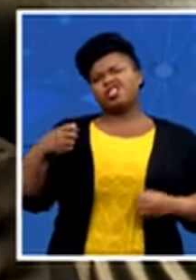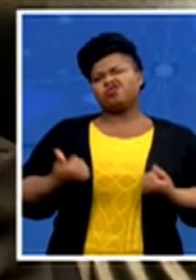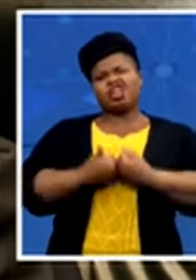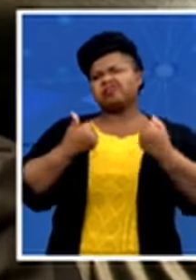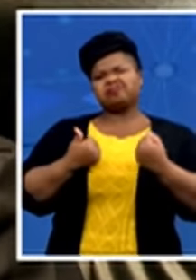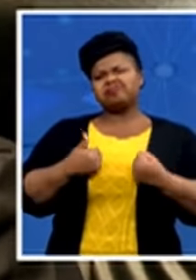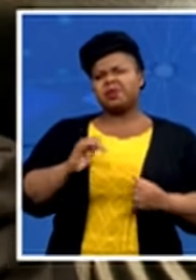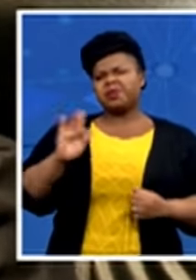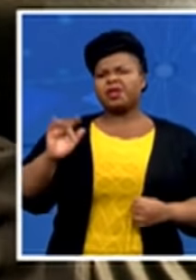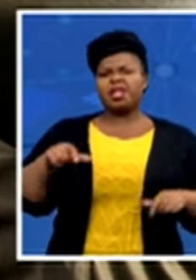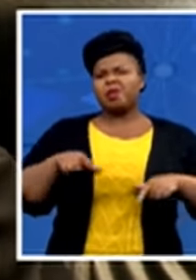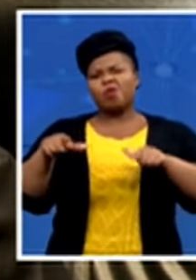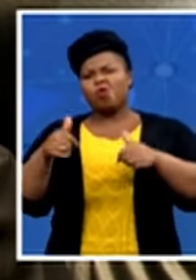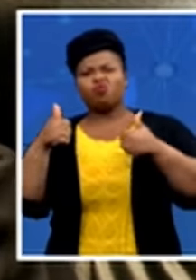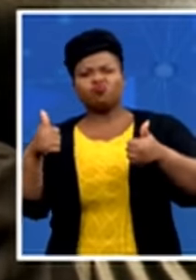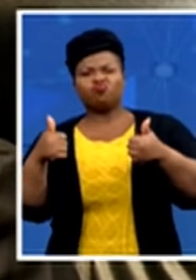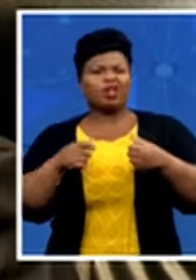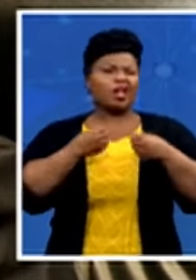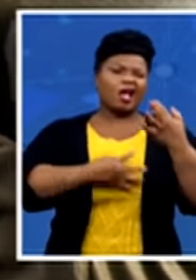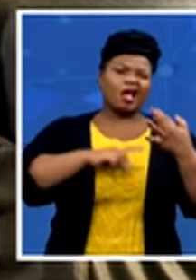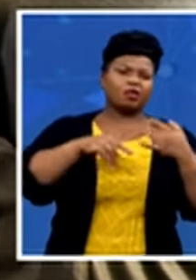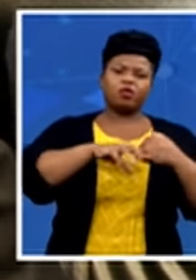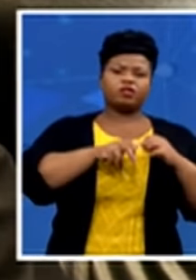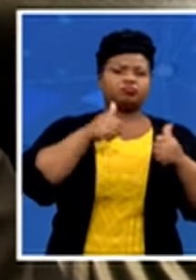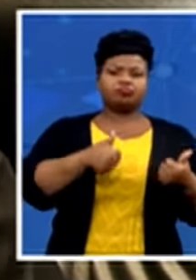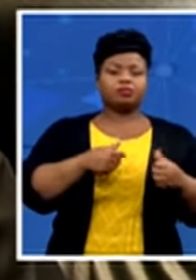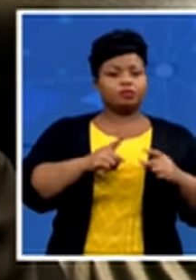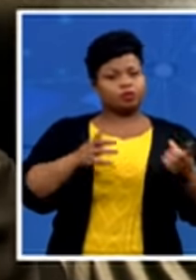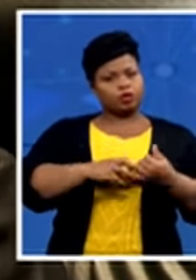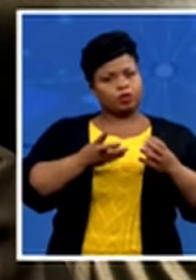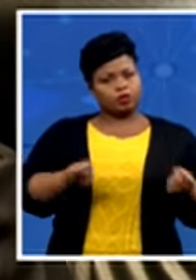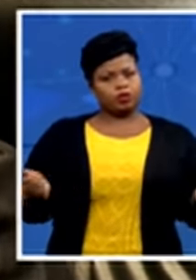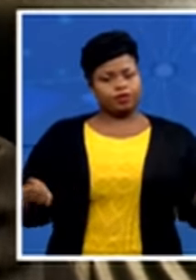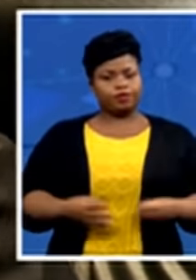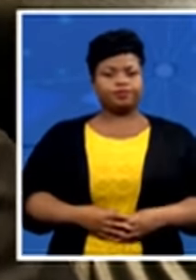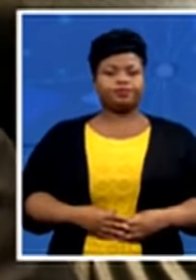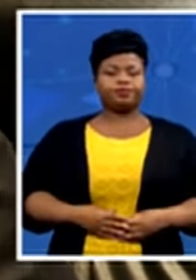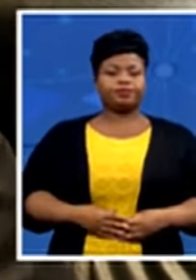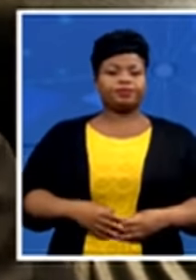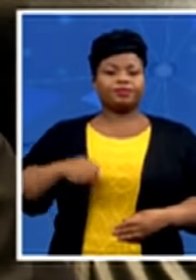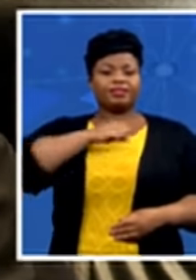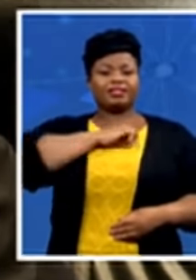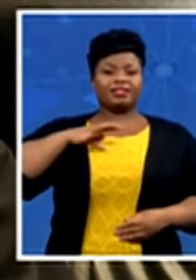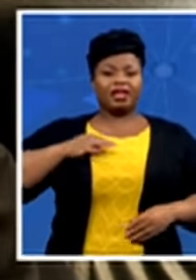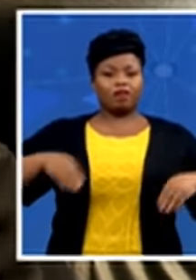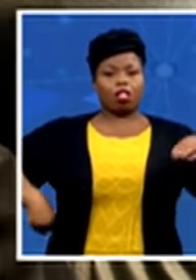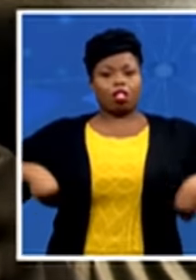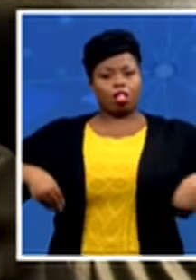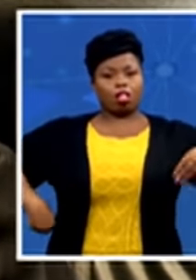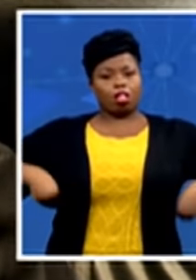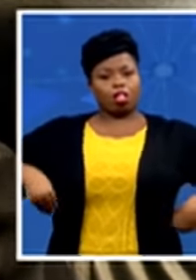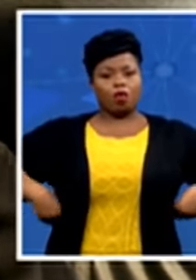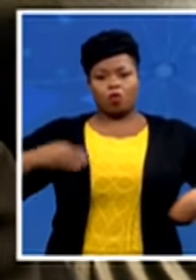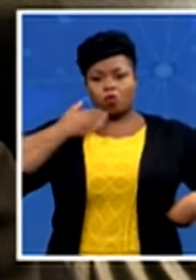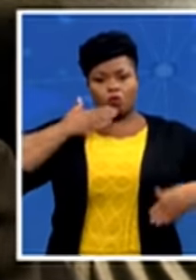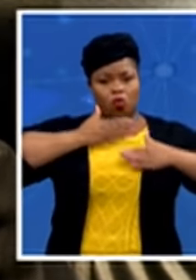we're addressing those things. Corruption of officials entrusted with the system, it's a